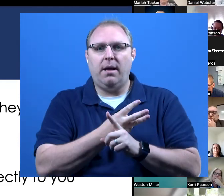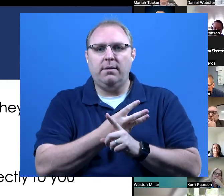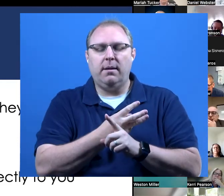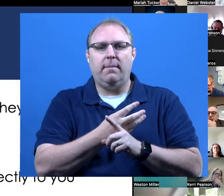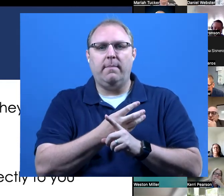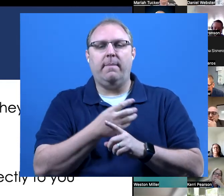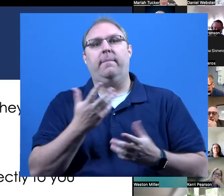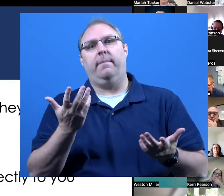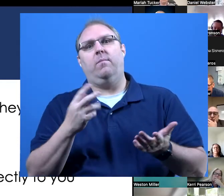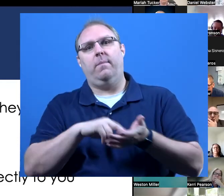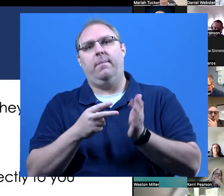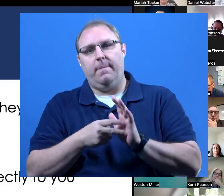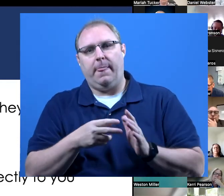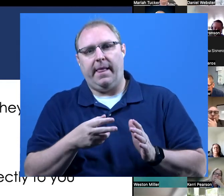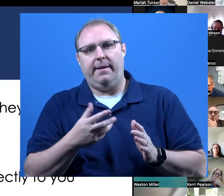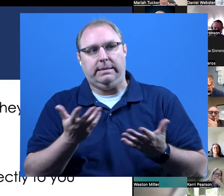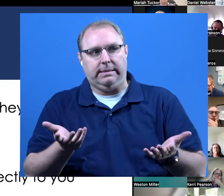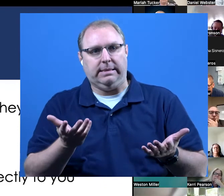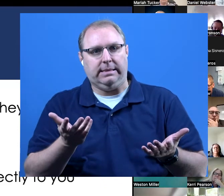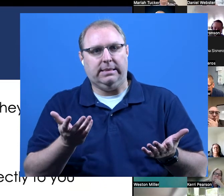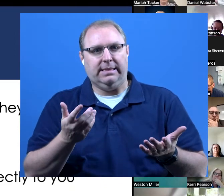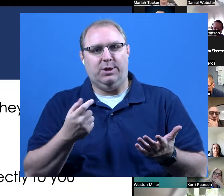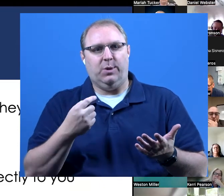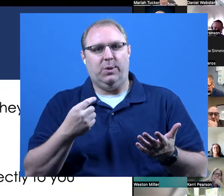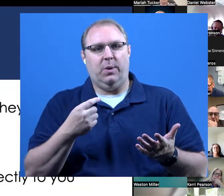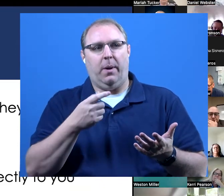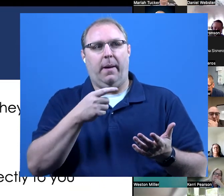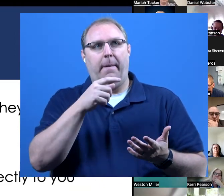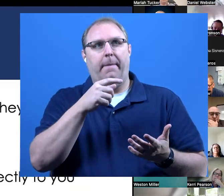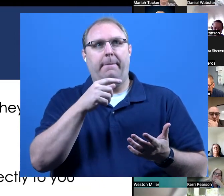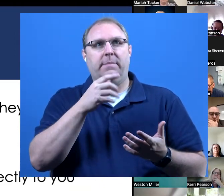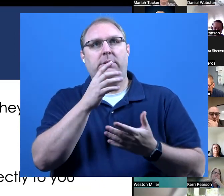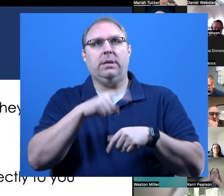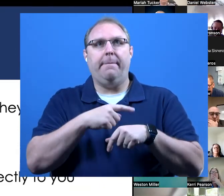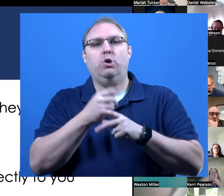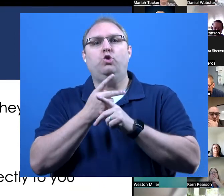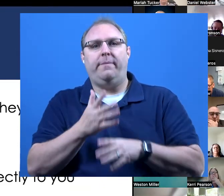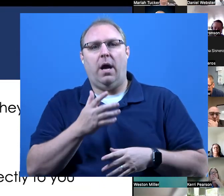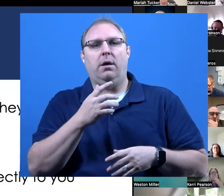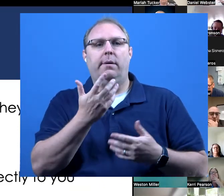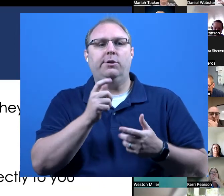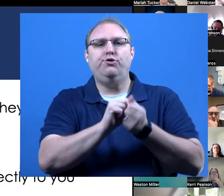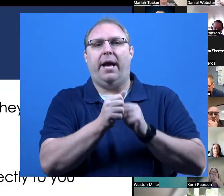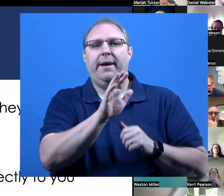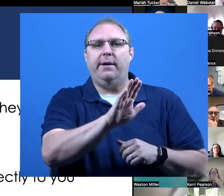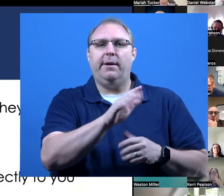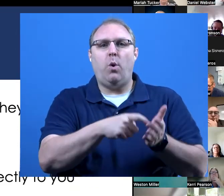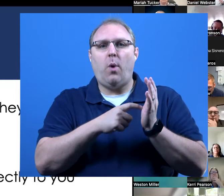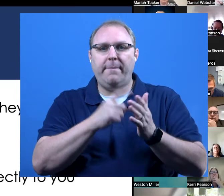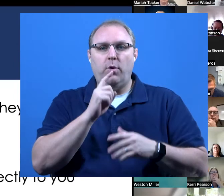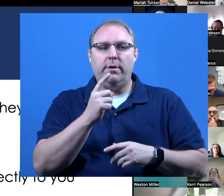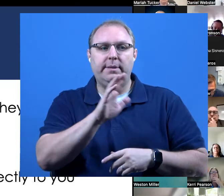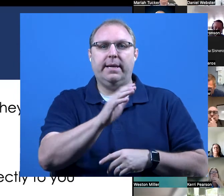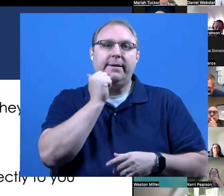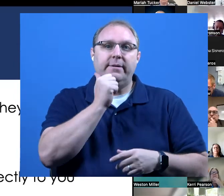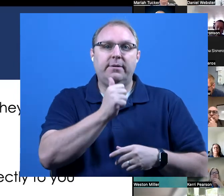very problematic if we have supervisors that are changing the job to accommodate